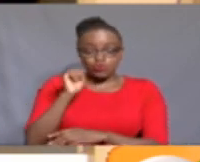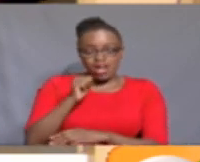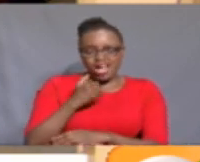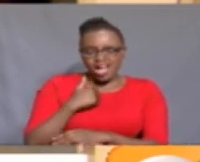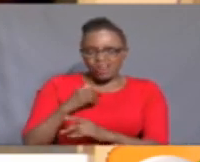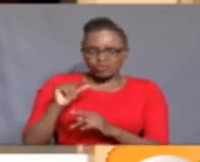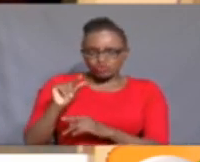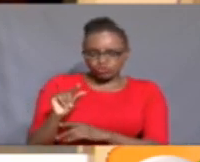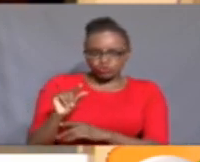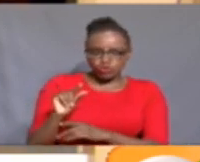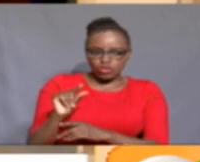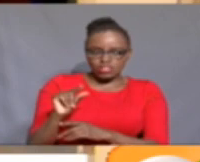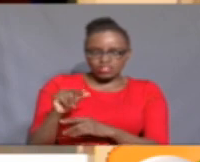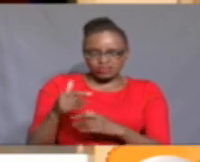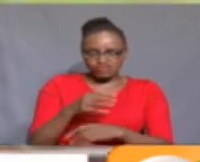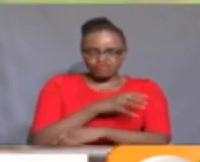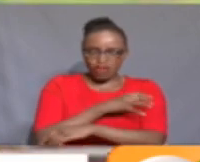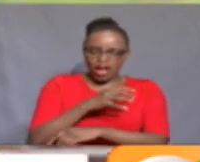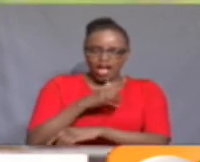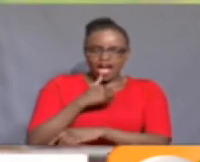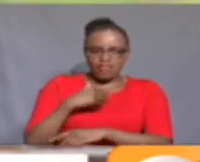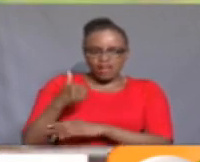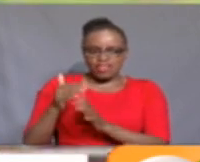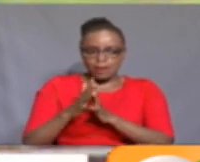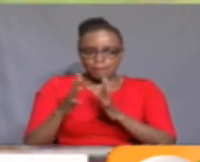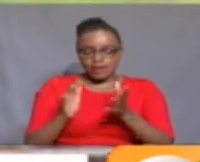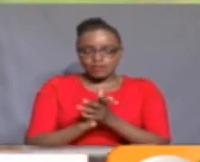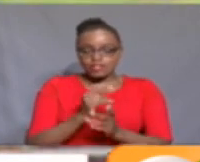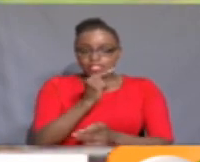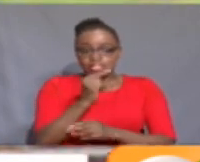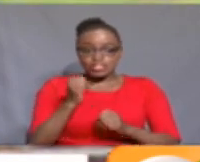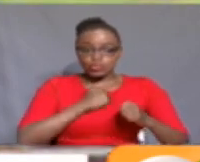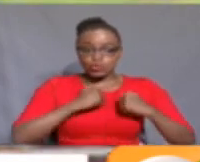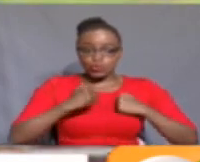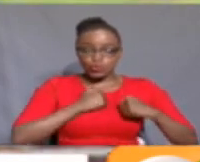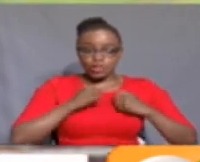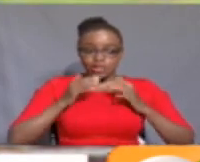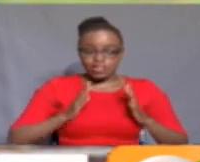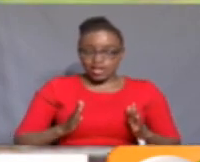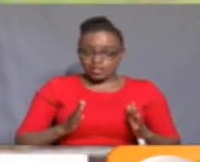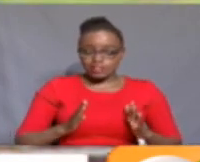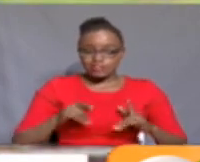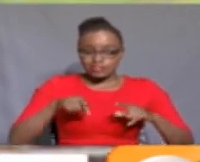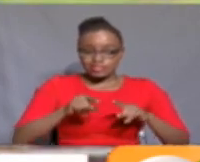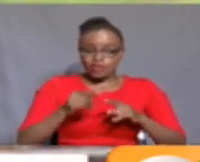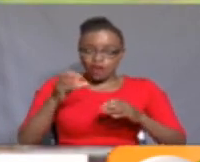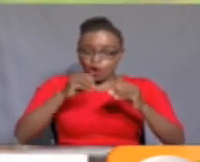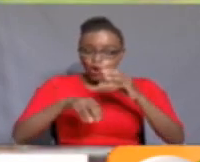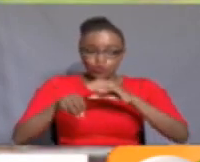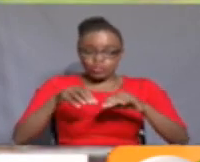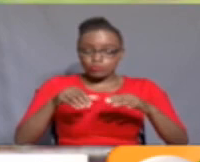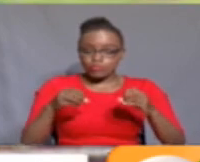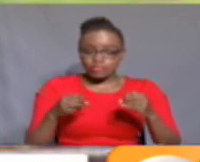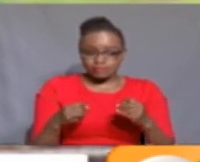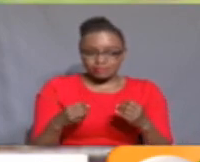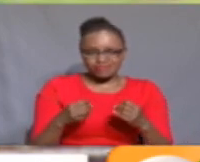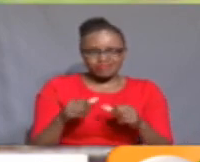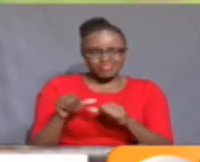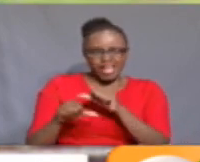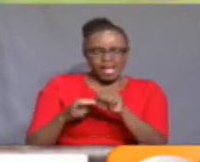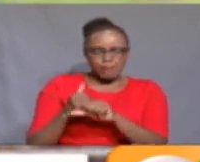mdogo na wengine wana uwezo mkubwa. Every Rwandan is contributing